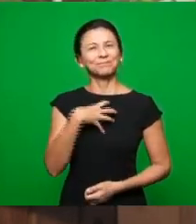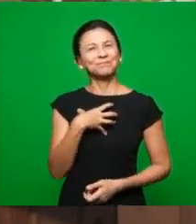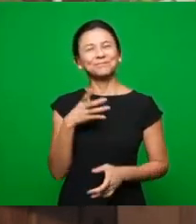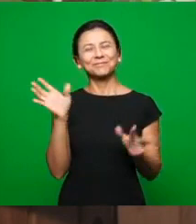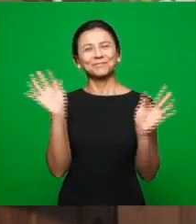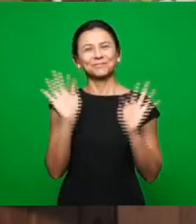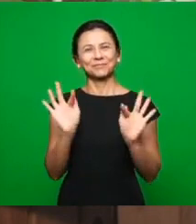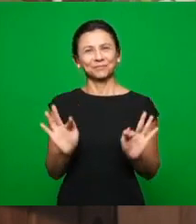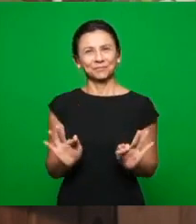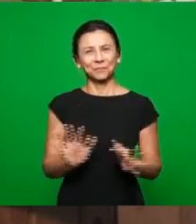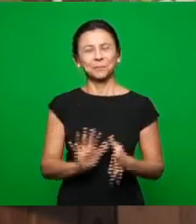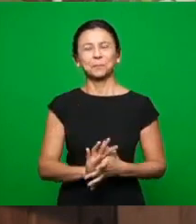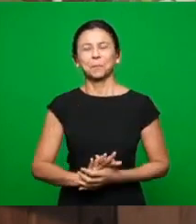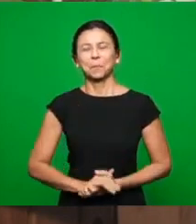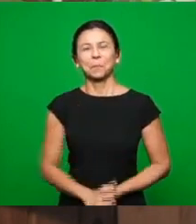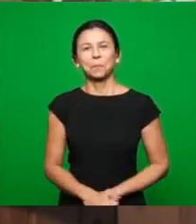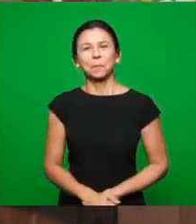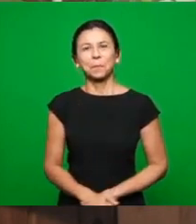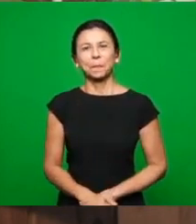We are happy